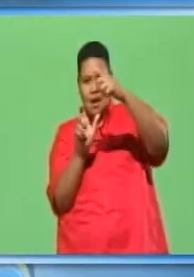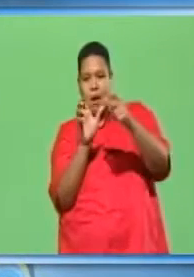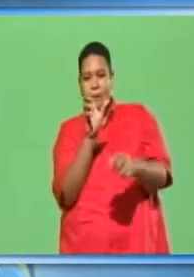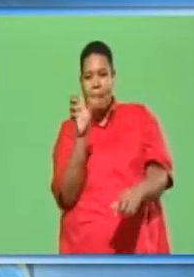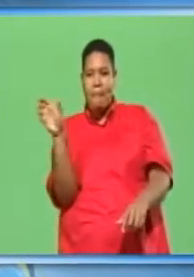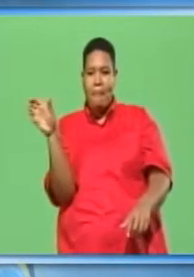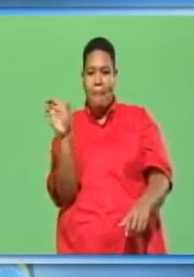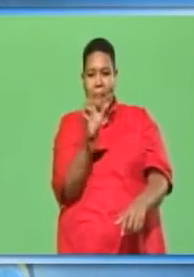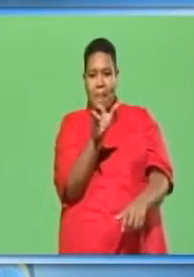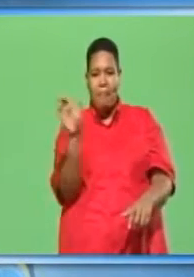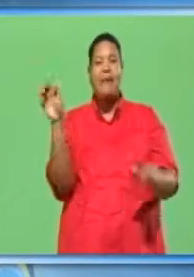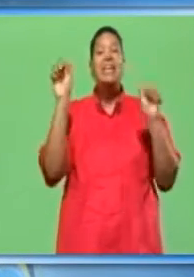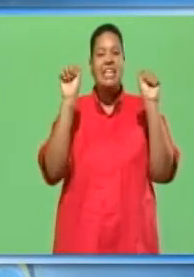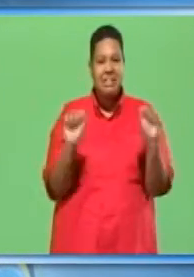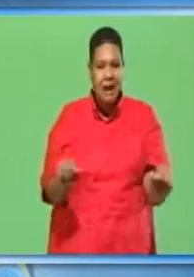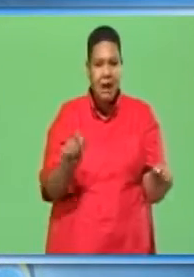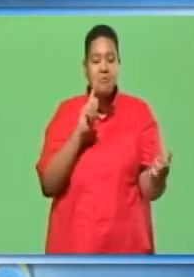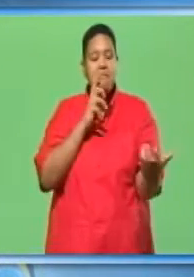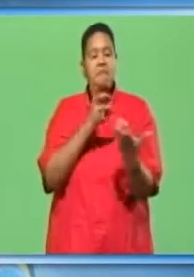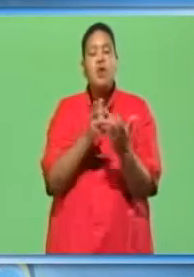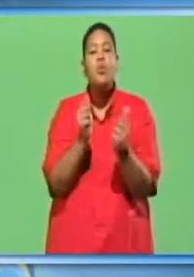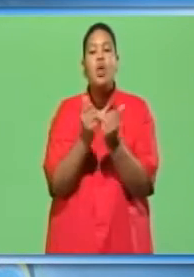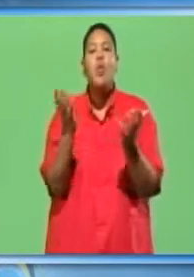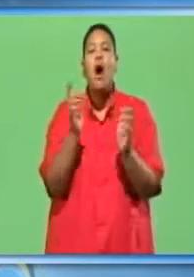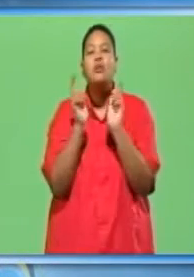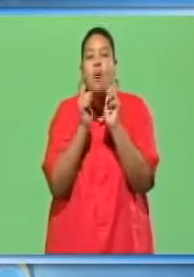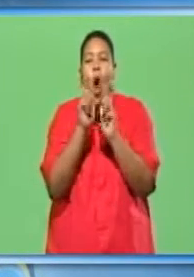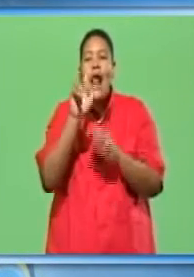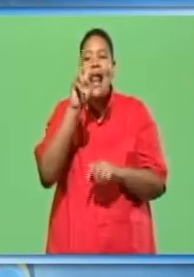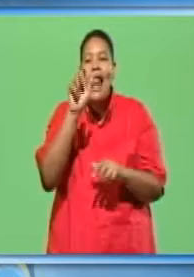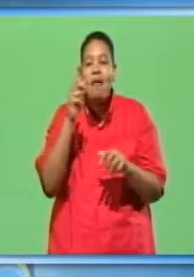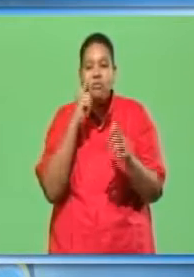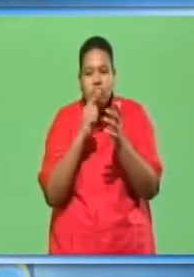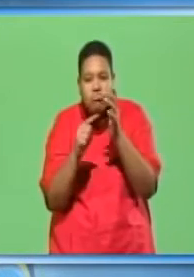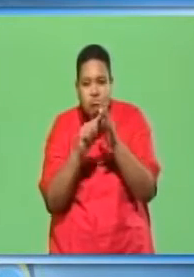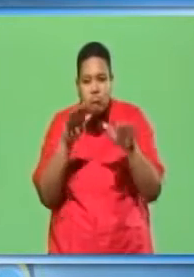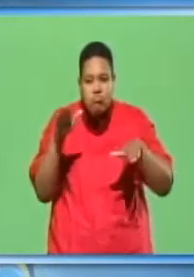fitted with a small spirit level.